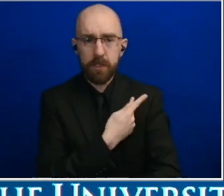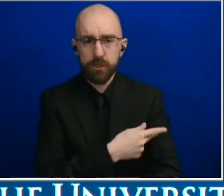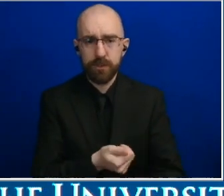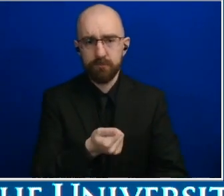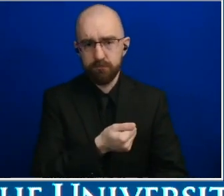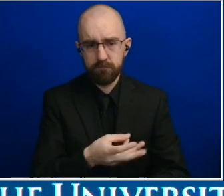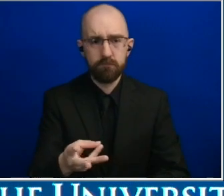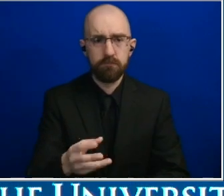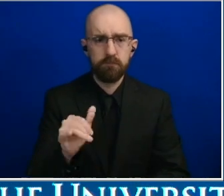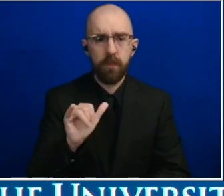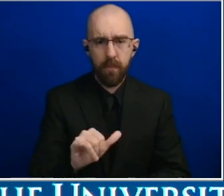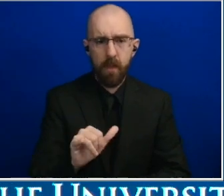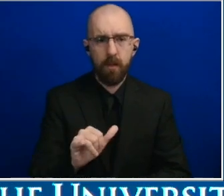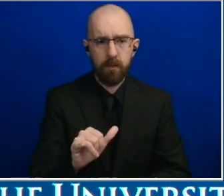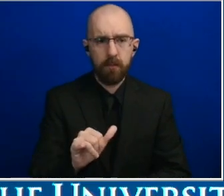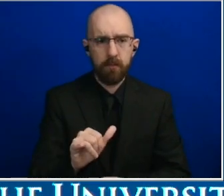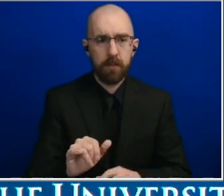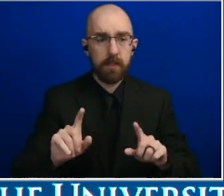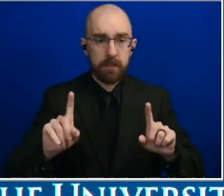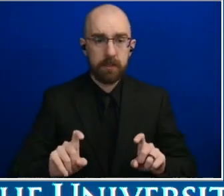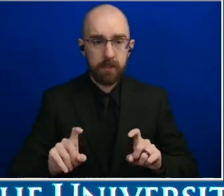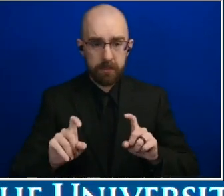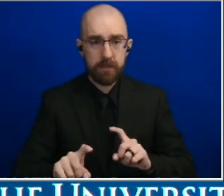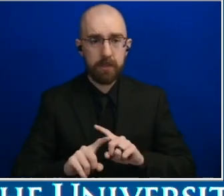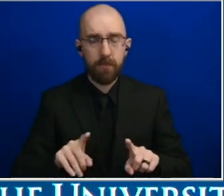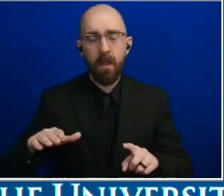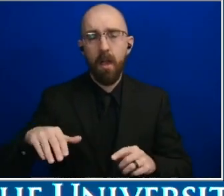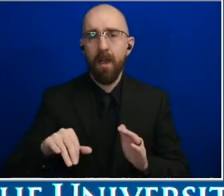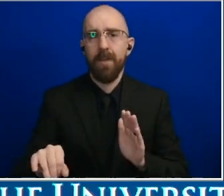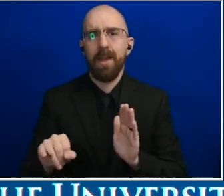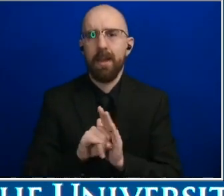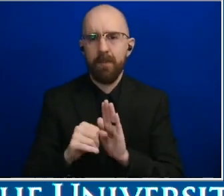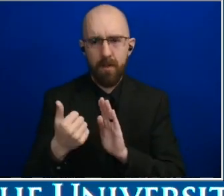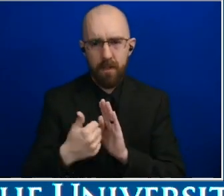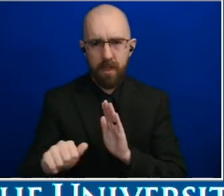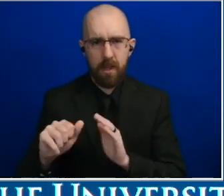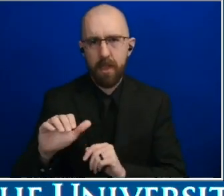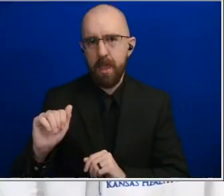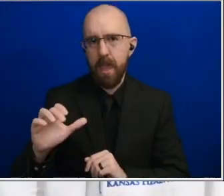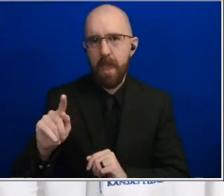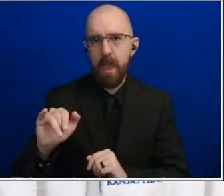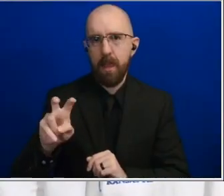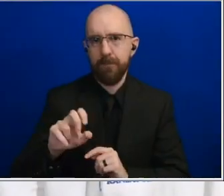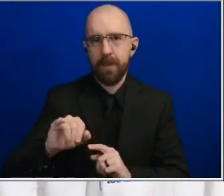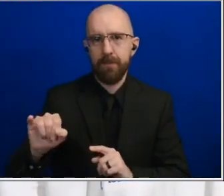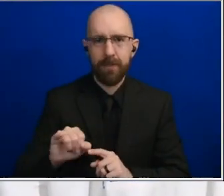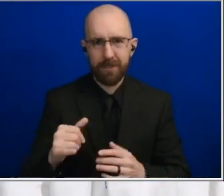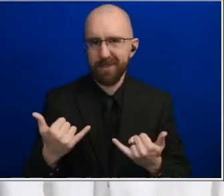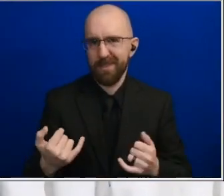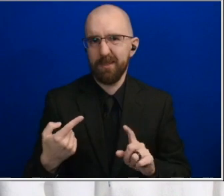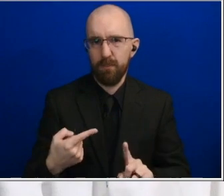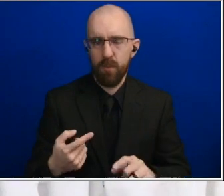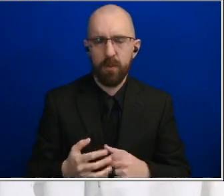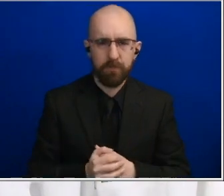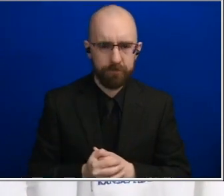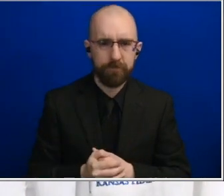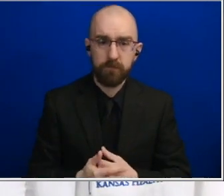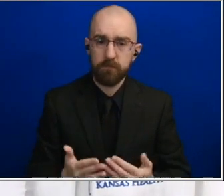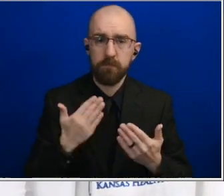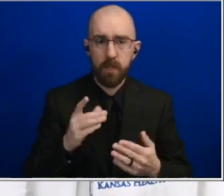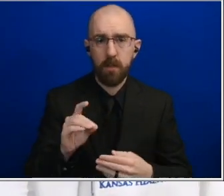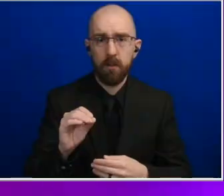been tested, but we haven't identified any active infections at this point. Right. Well, thanks, Doc Hawk. Yeah. Appreciate